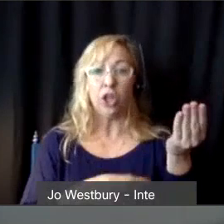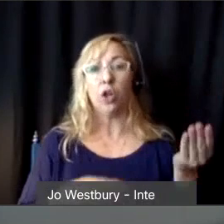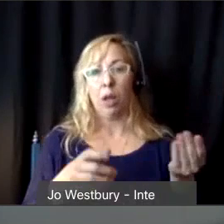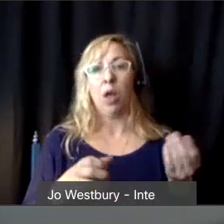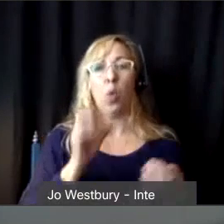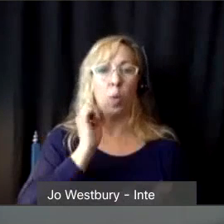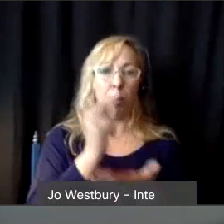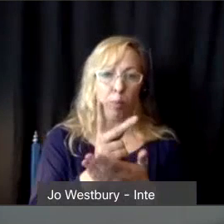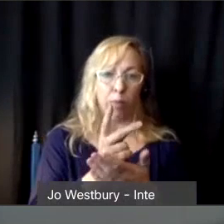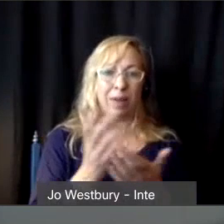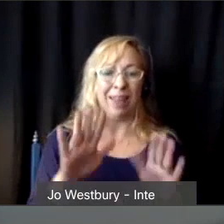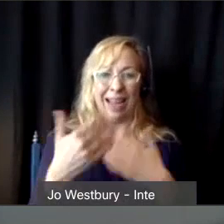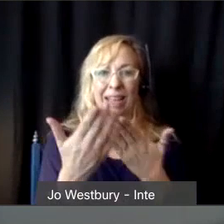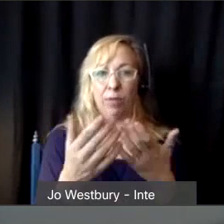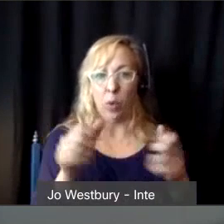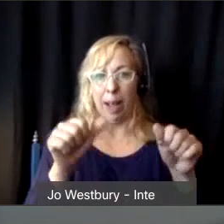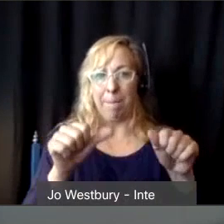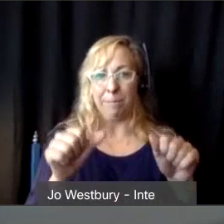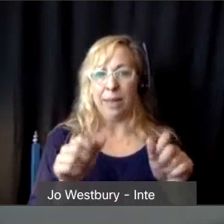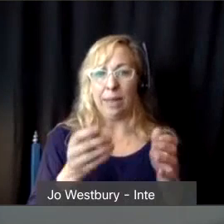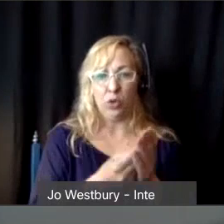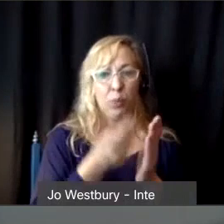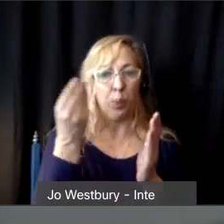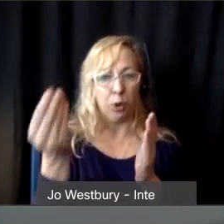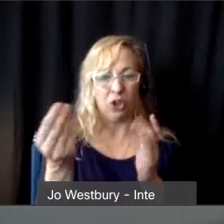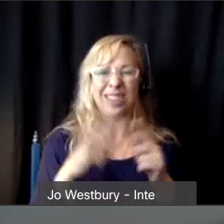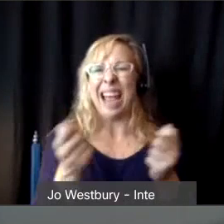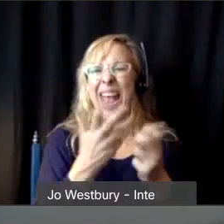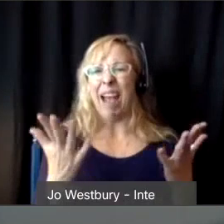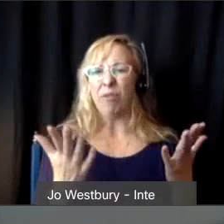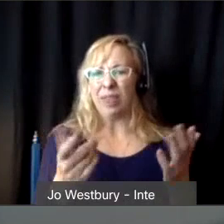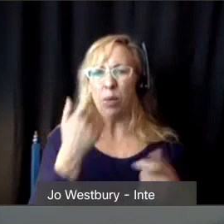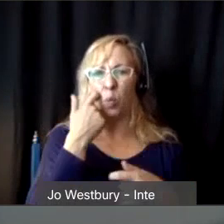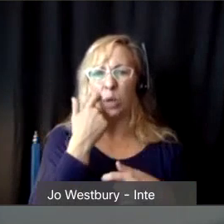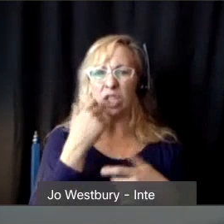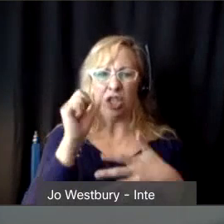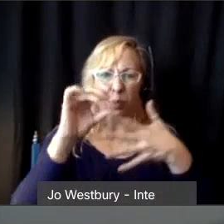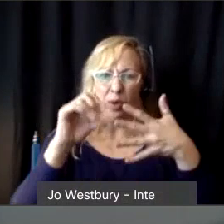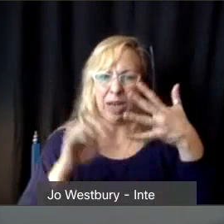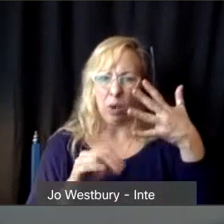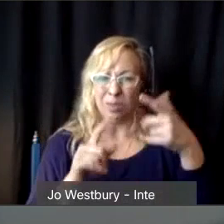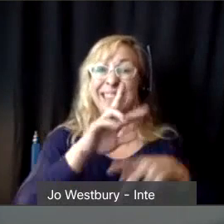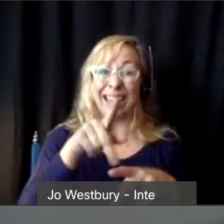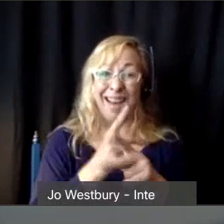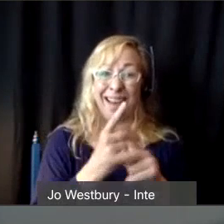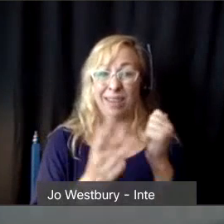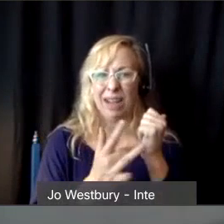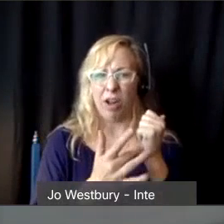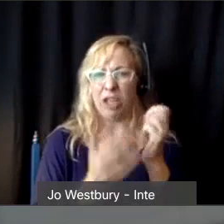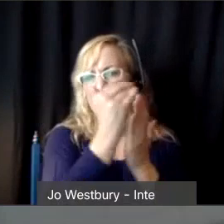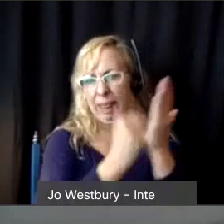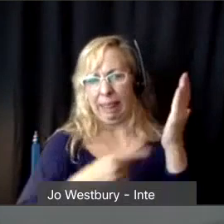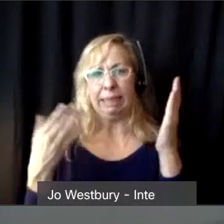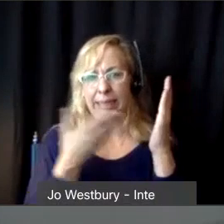are listed on the items I listed earlier, and they're also within the waiver amendment. Then there's